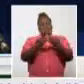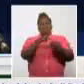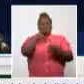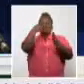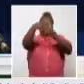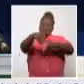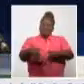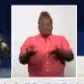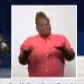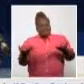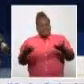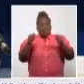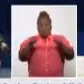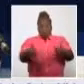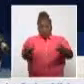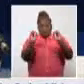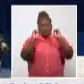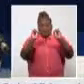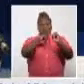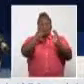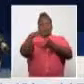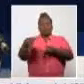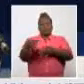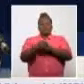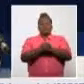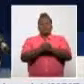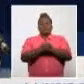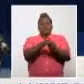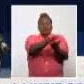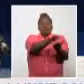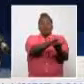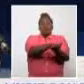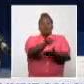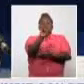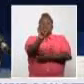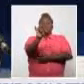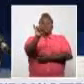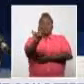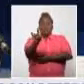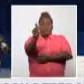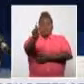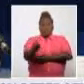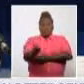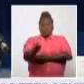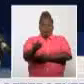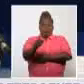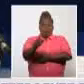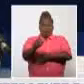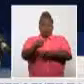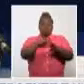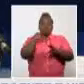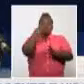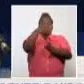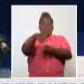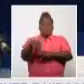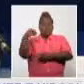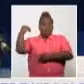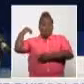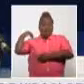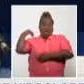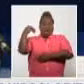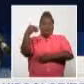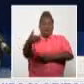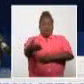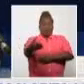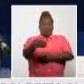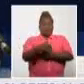So that adds up to 69 deaths, up to the last one that we had 2 days ago. And that gives